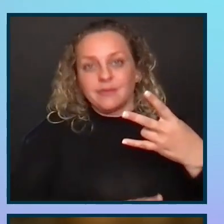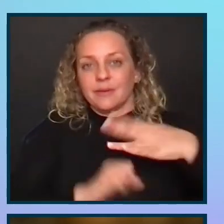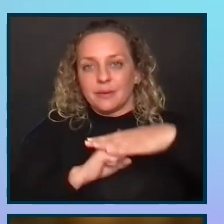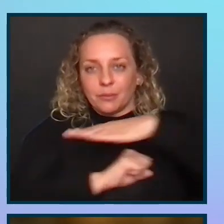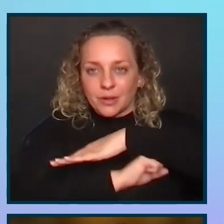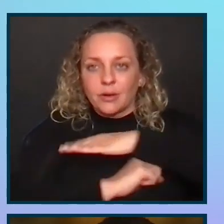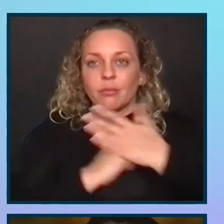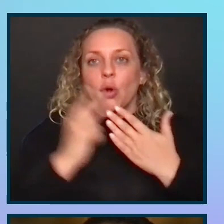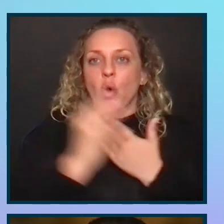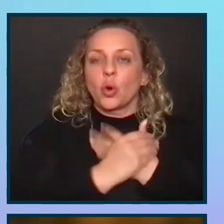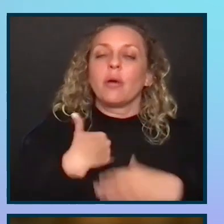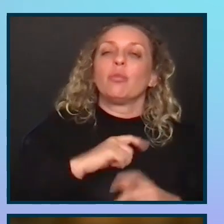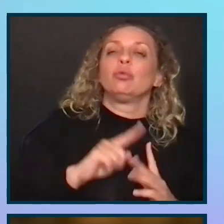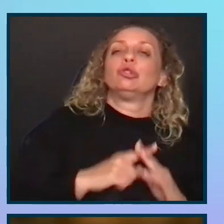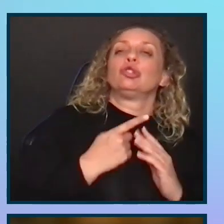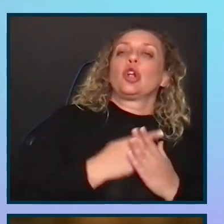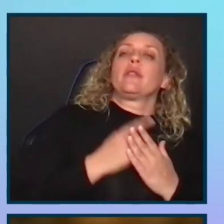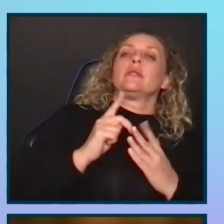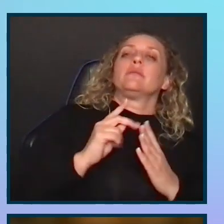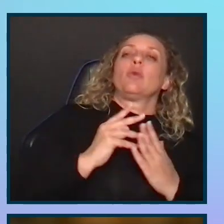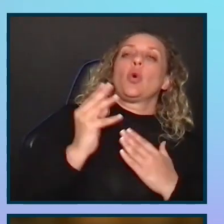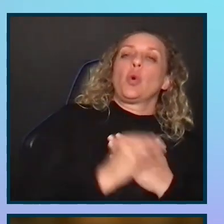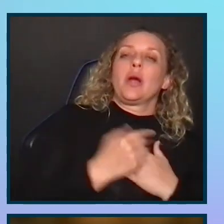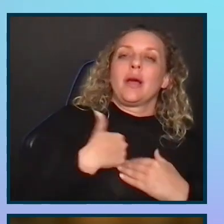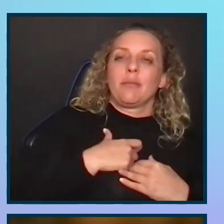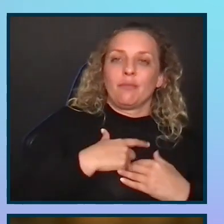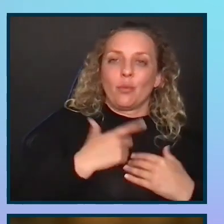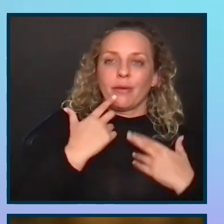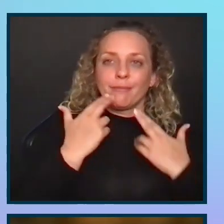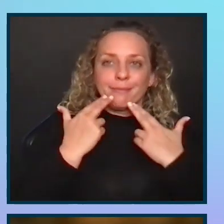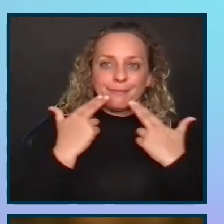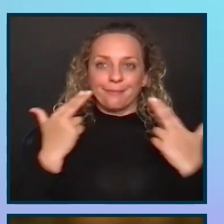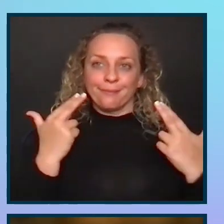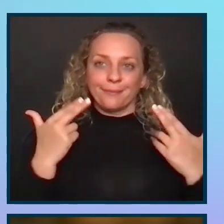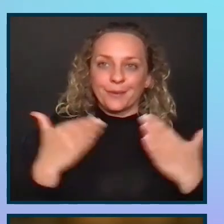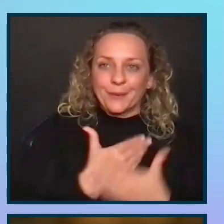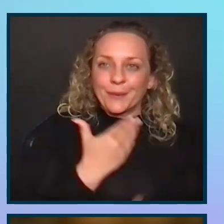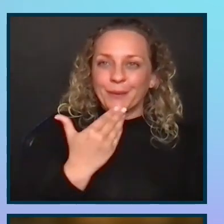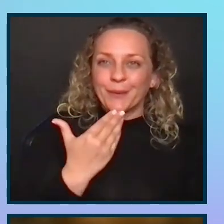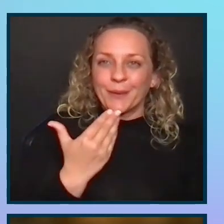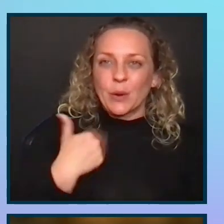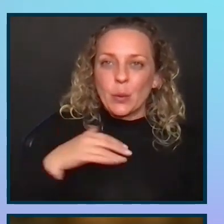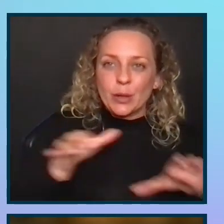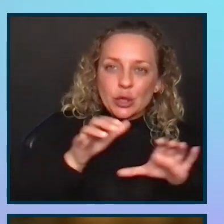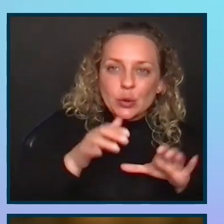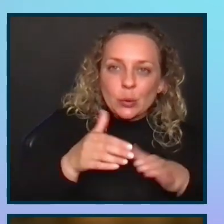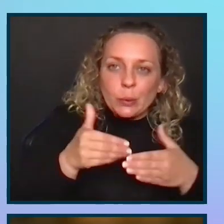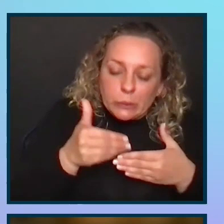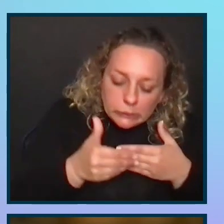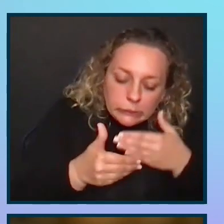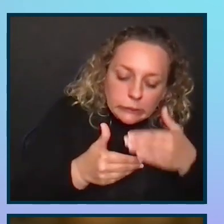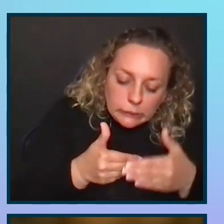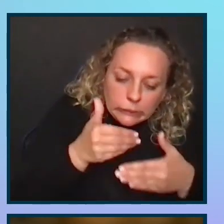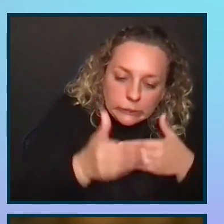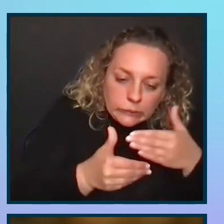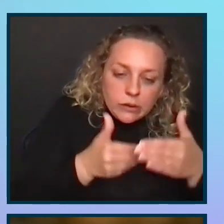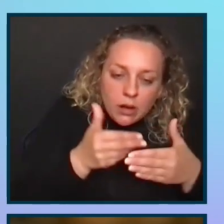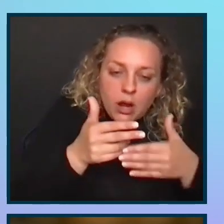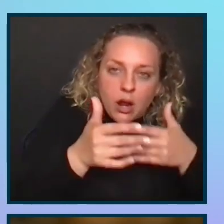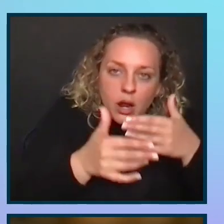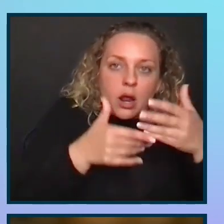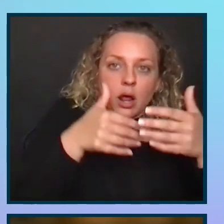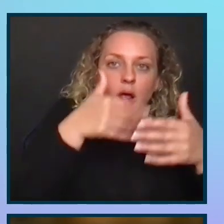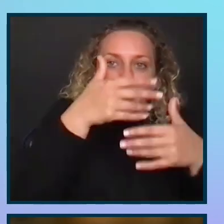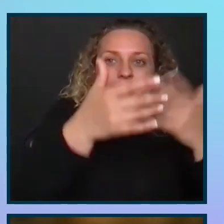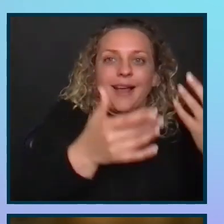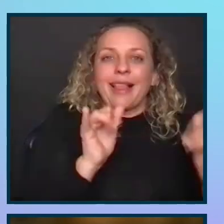starting a strategic accessibility program, we're infants, right? We're going to be doing things, we're going to be taking baby steps, we're going to be progressing to solid